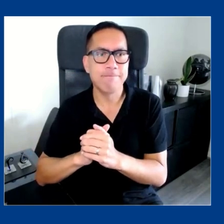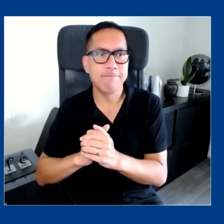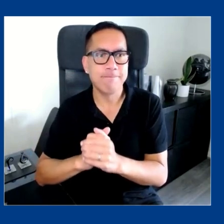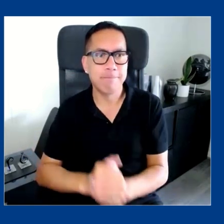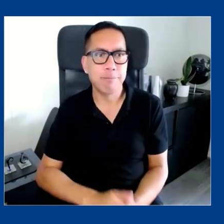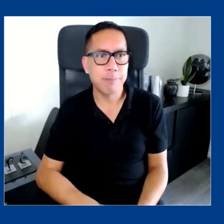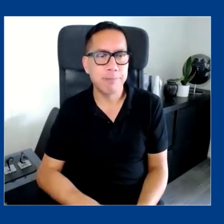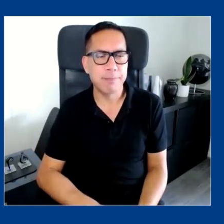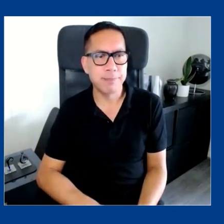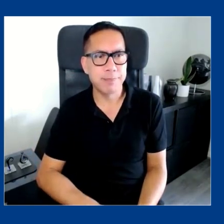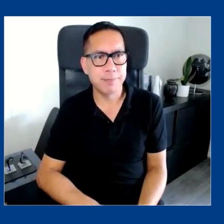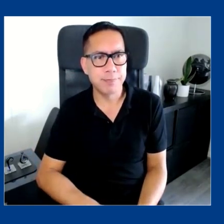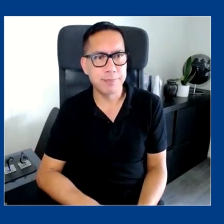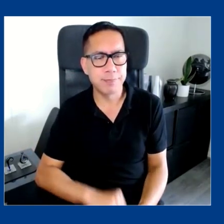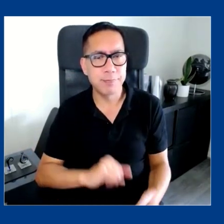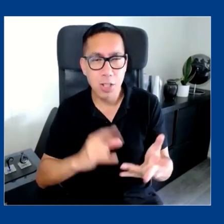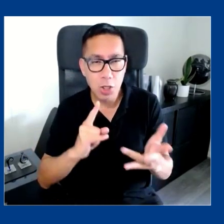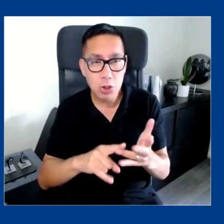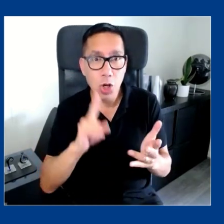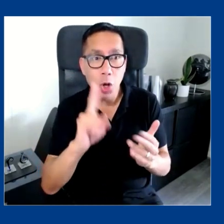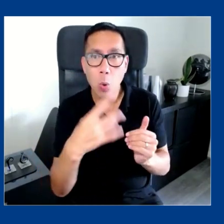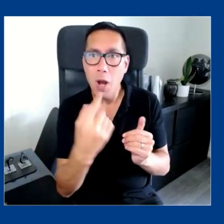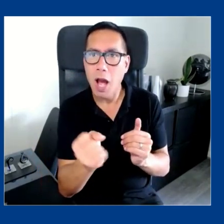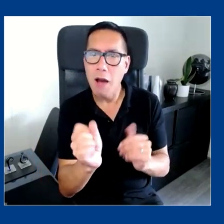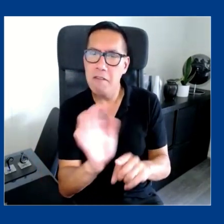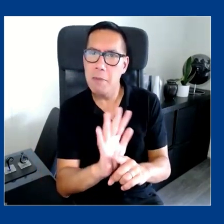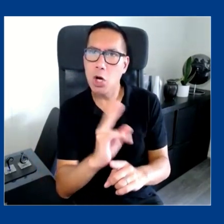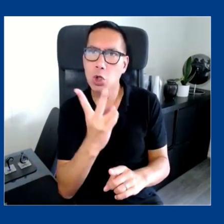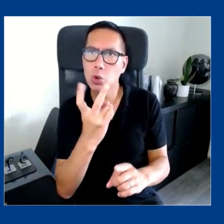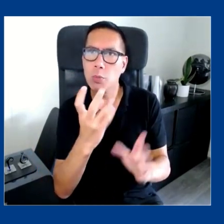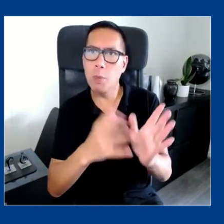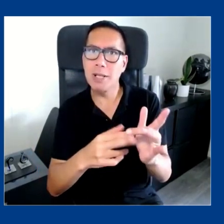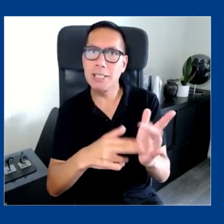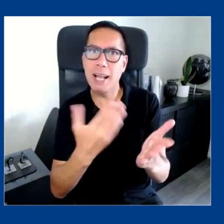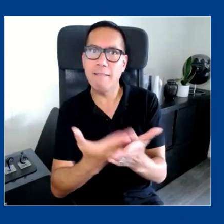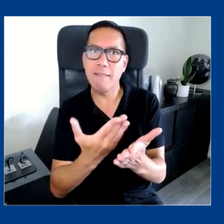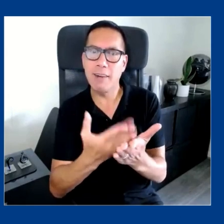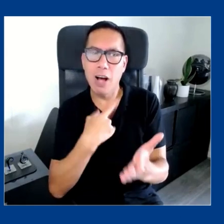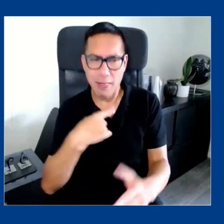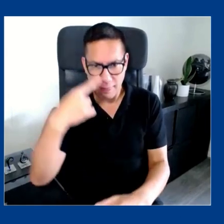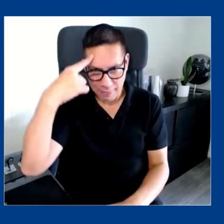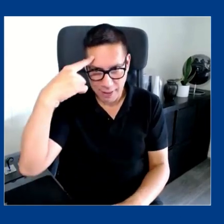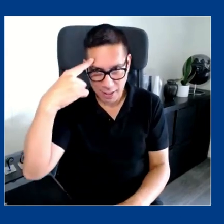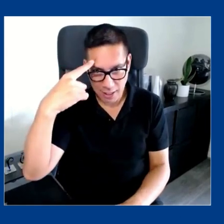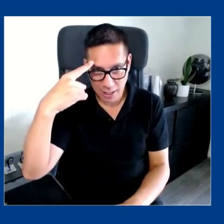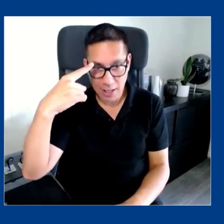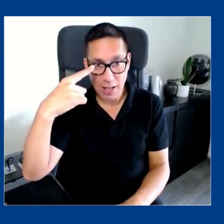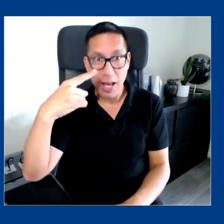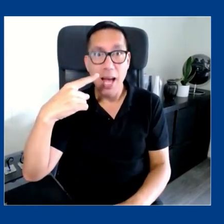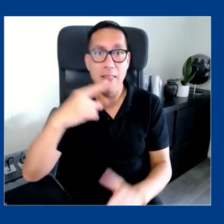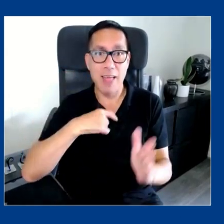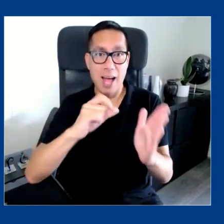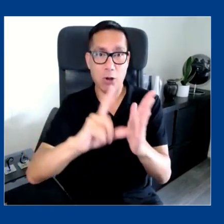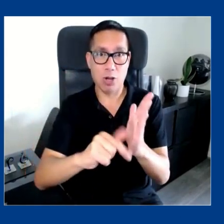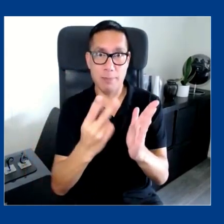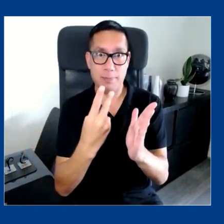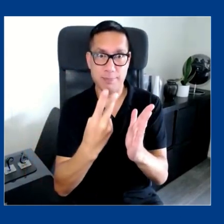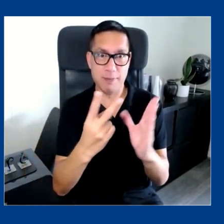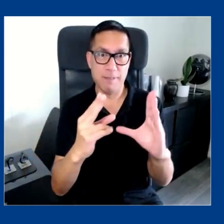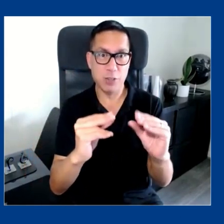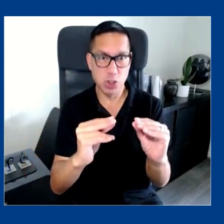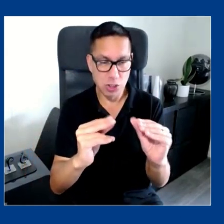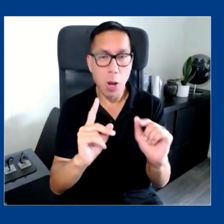So, Balthasar, we have about 2 minutes left, I believe, before this session ends. Is there